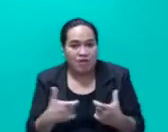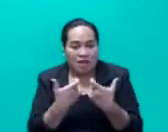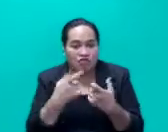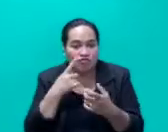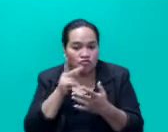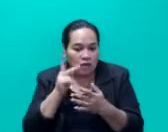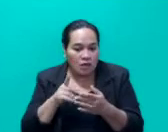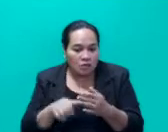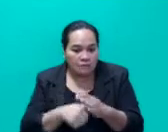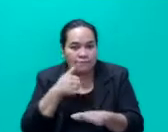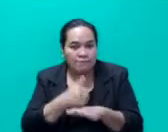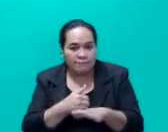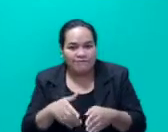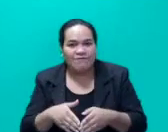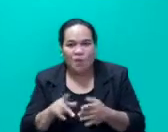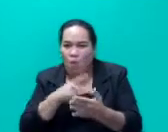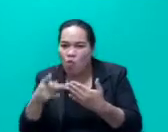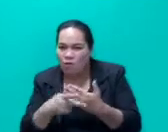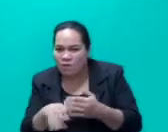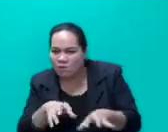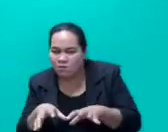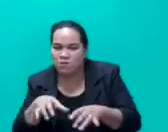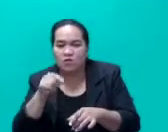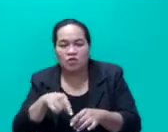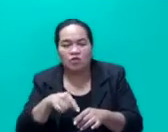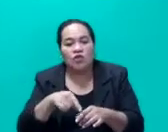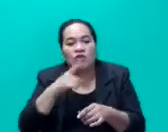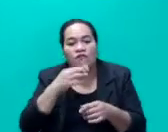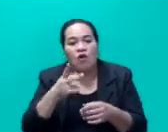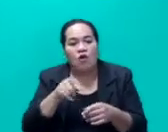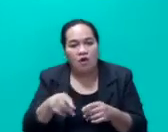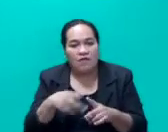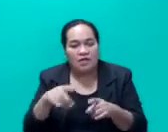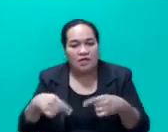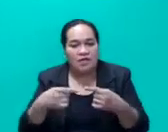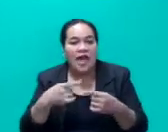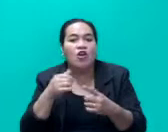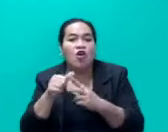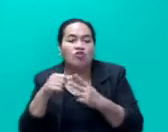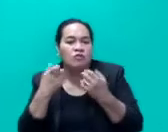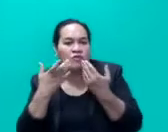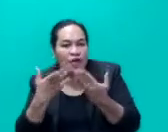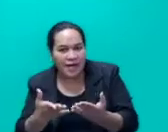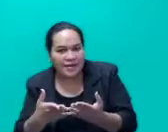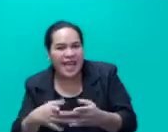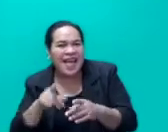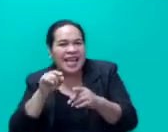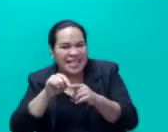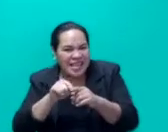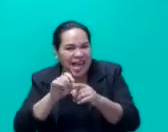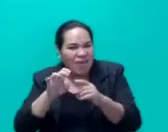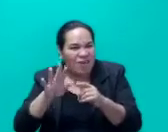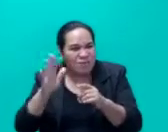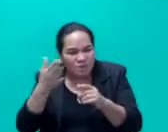on eliminating violence against women and girls, and provides insights on some of the key outcomes of our programs, from designing and